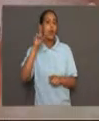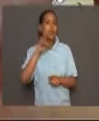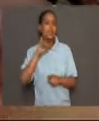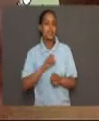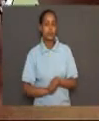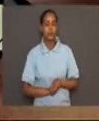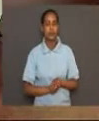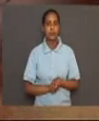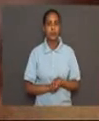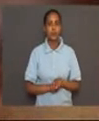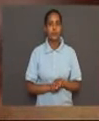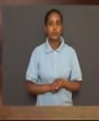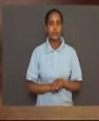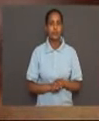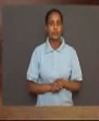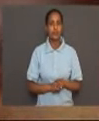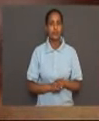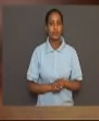thermoplastics.